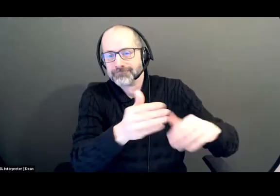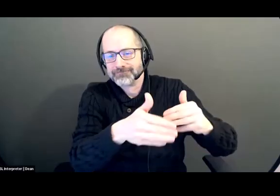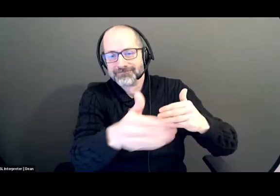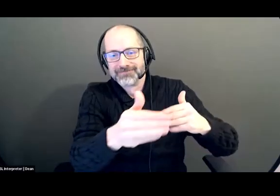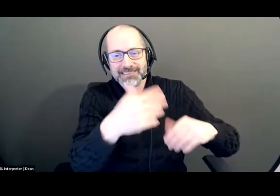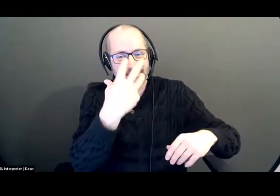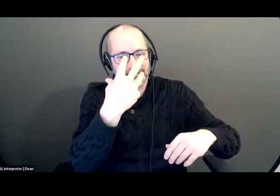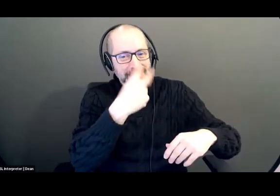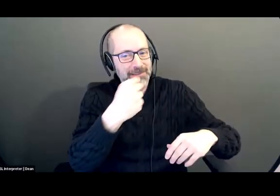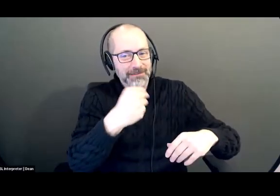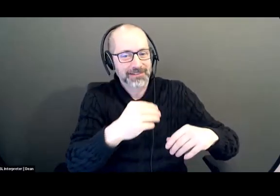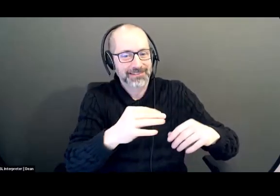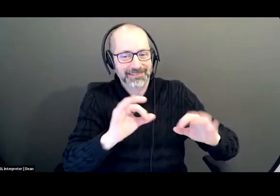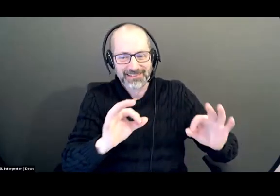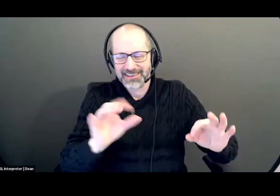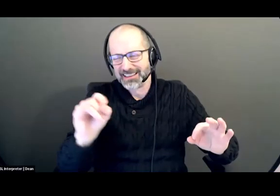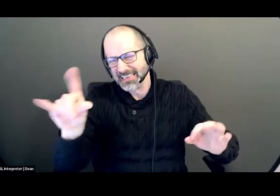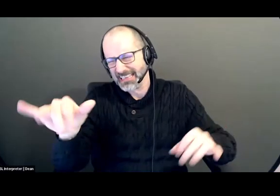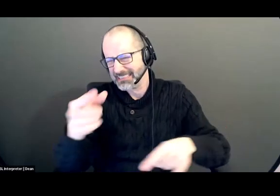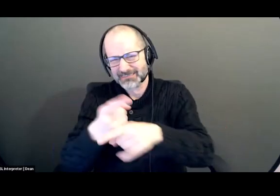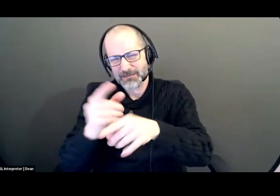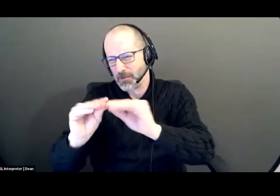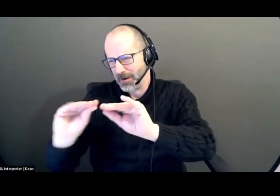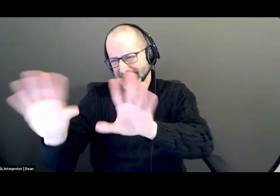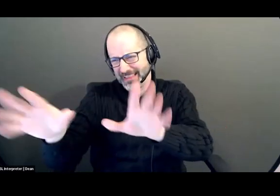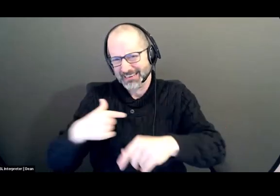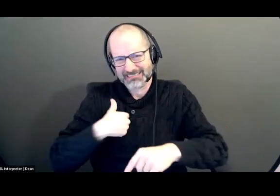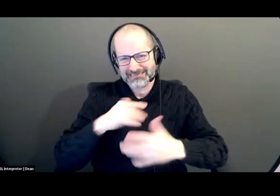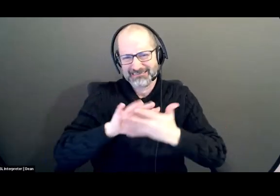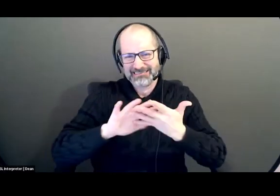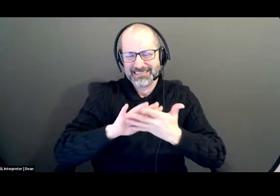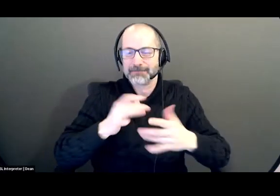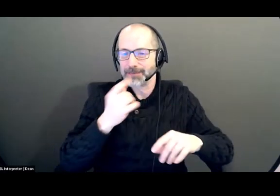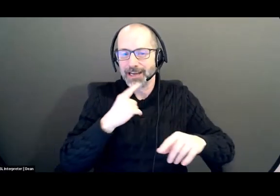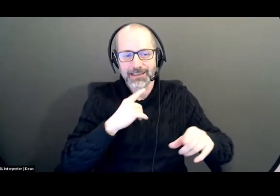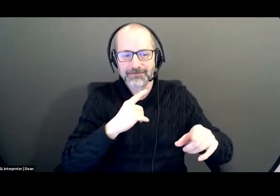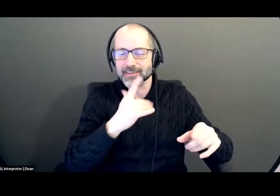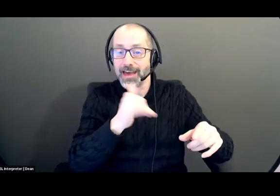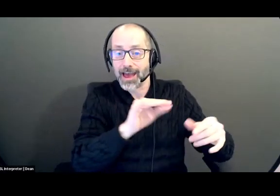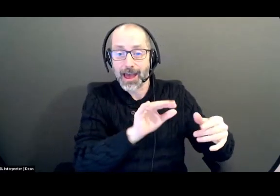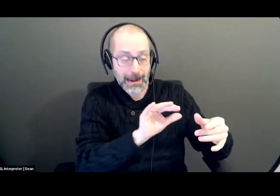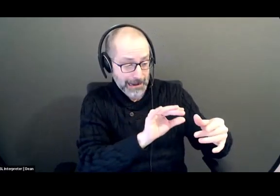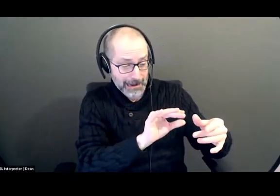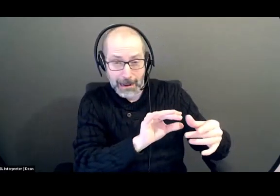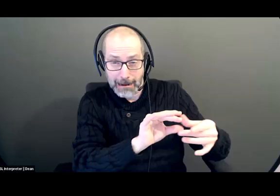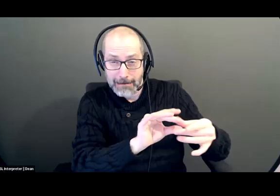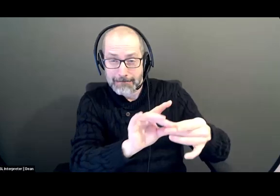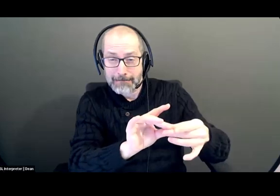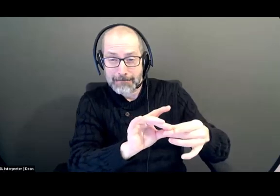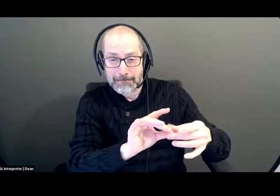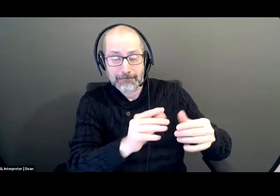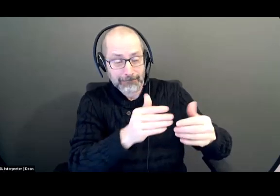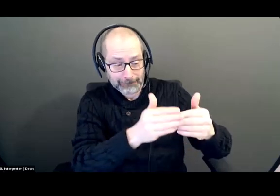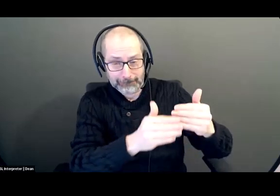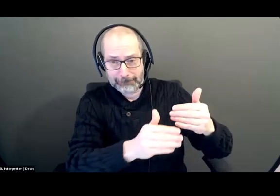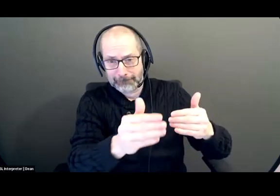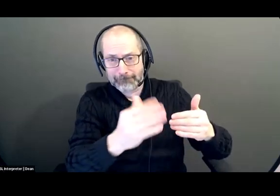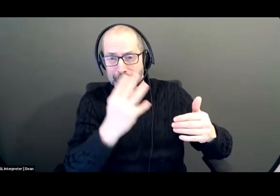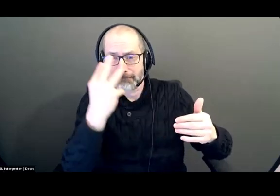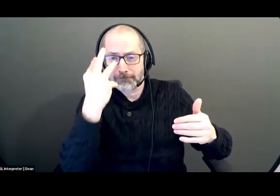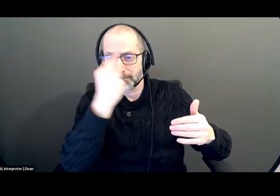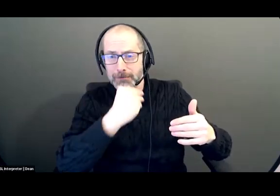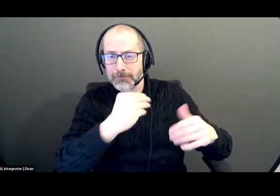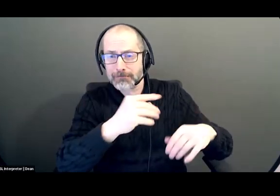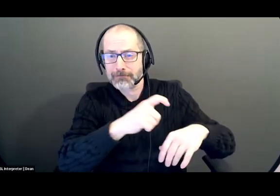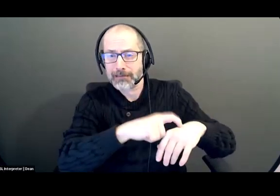I want to underline the importance of that trust. During my own time working more at the point of